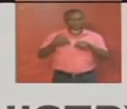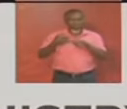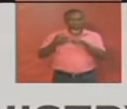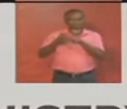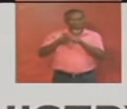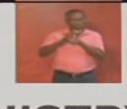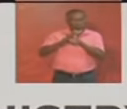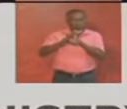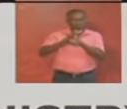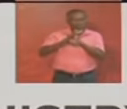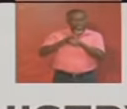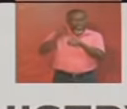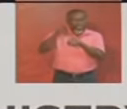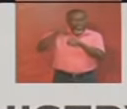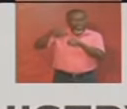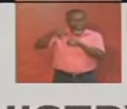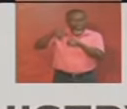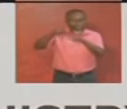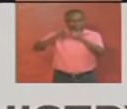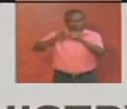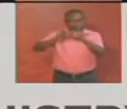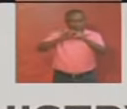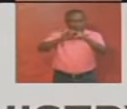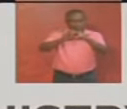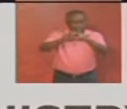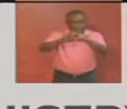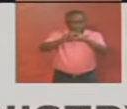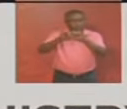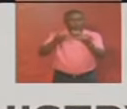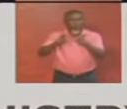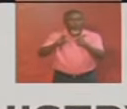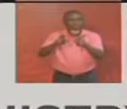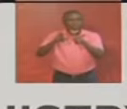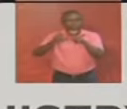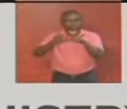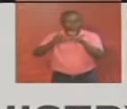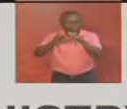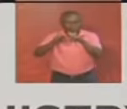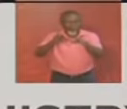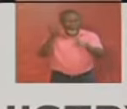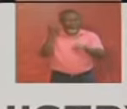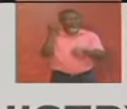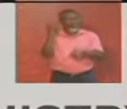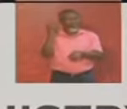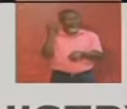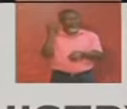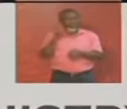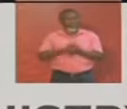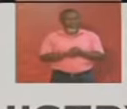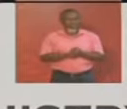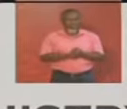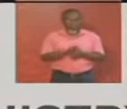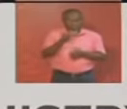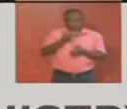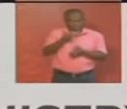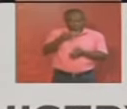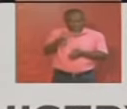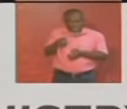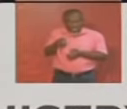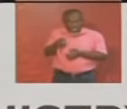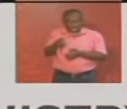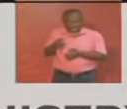with sometimes close to 100 or more persons. Additionally, if at the gate or at the check-in